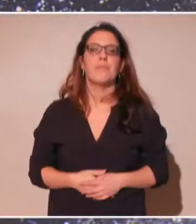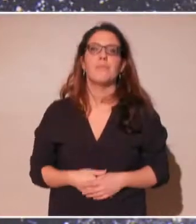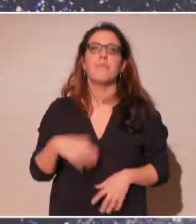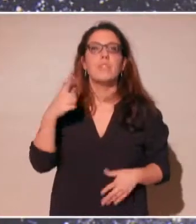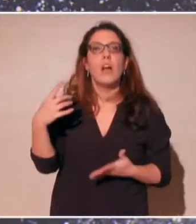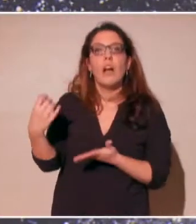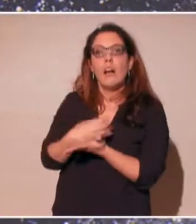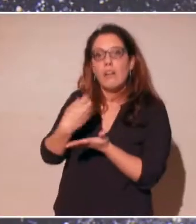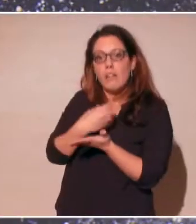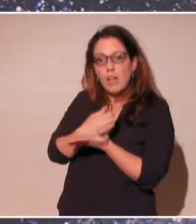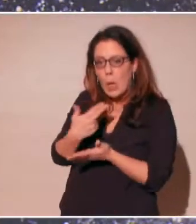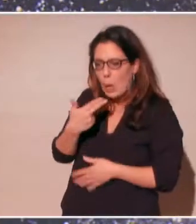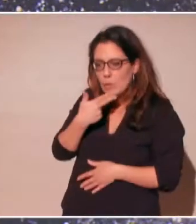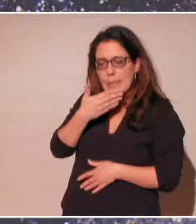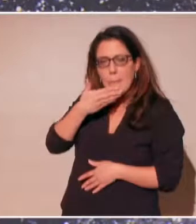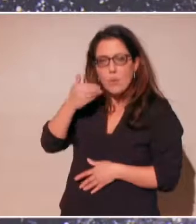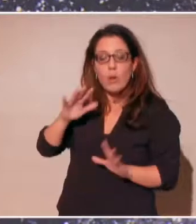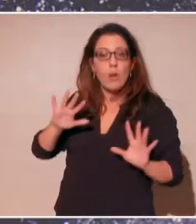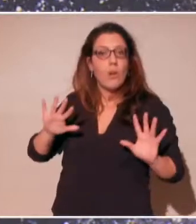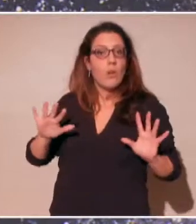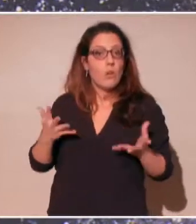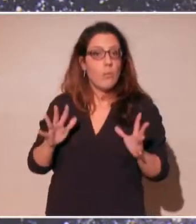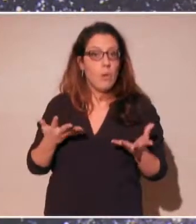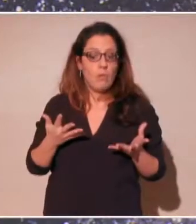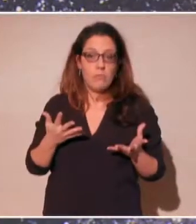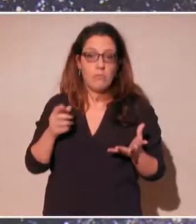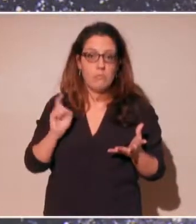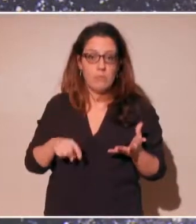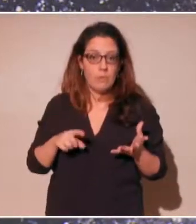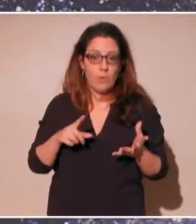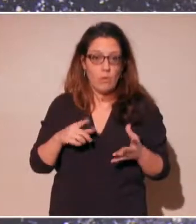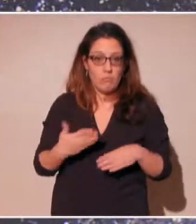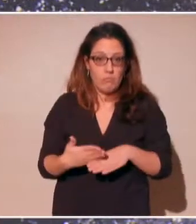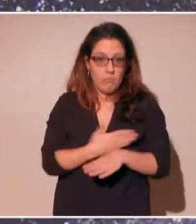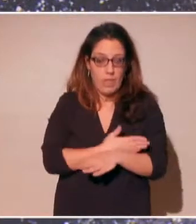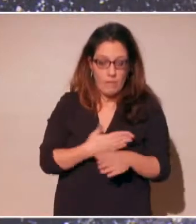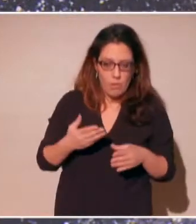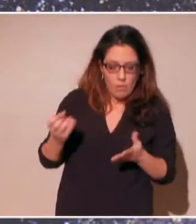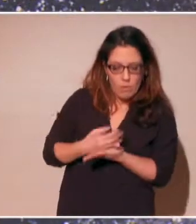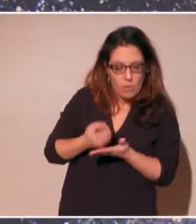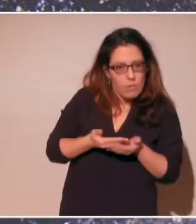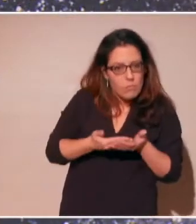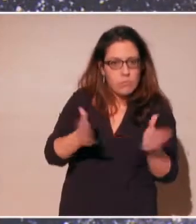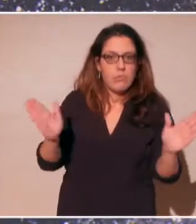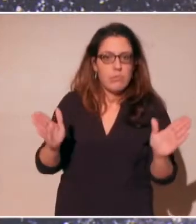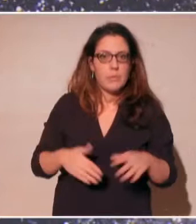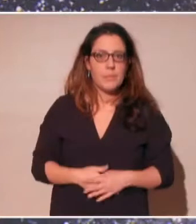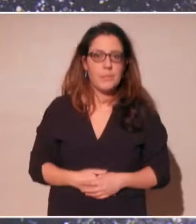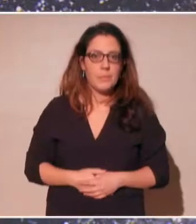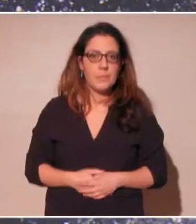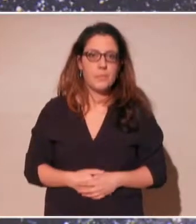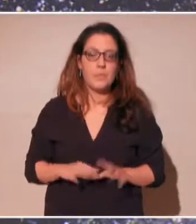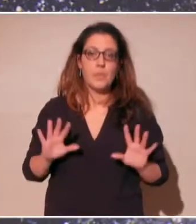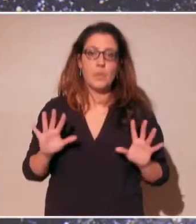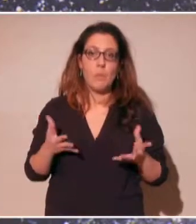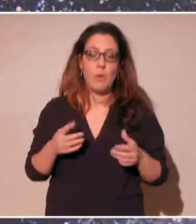that opportunity. And to be able to process the data properly, we are going to be proactive in making our